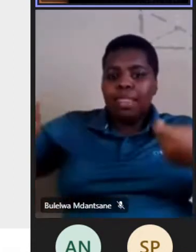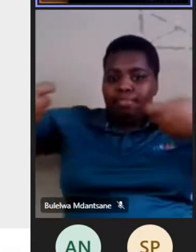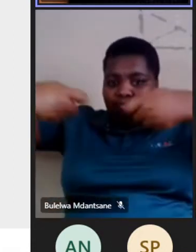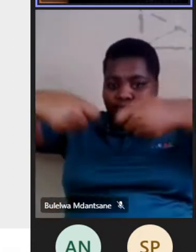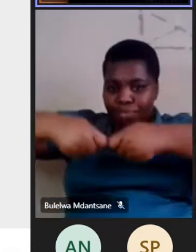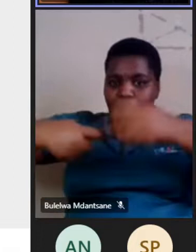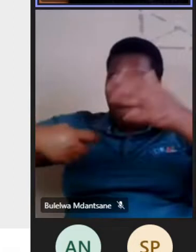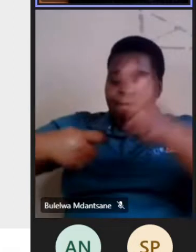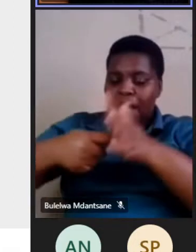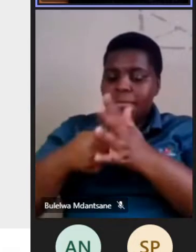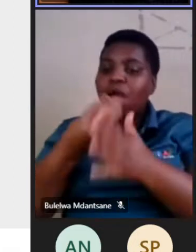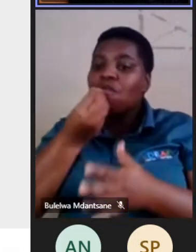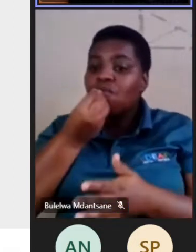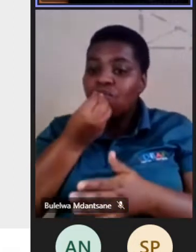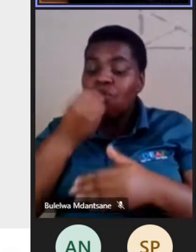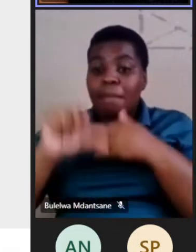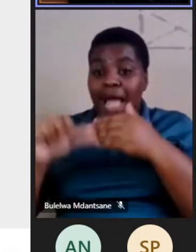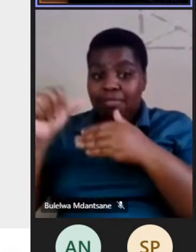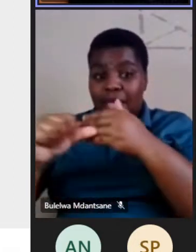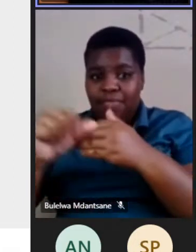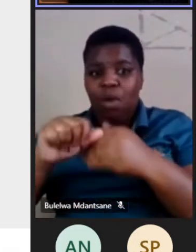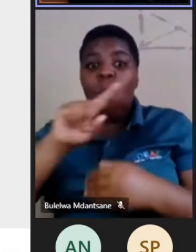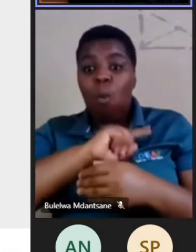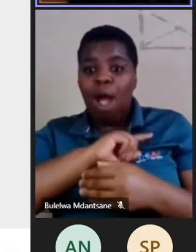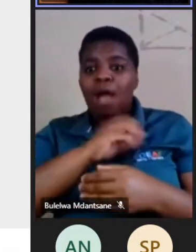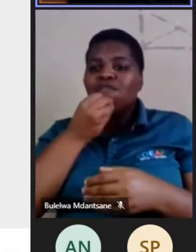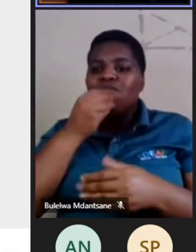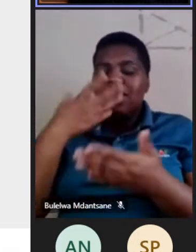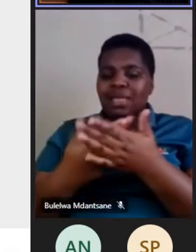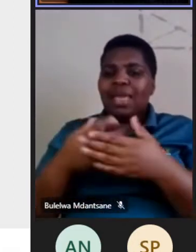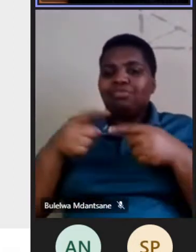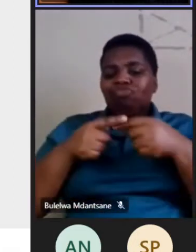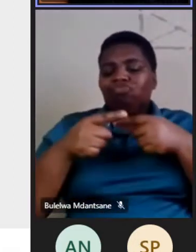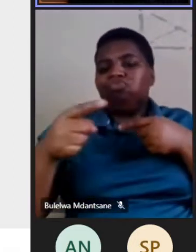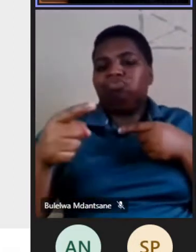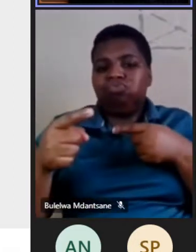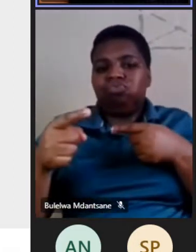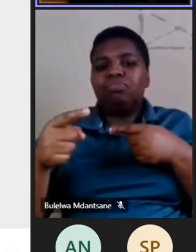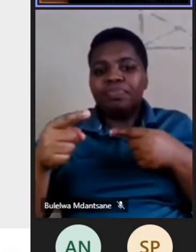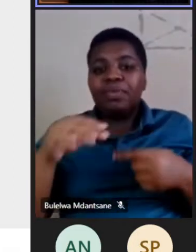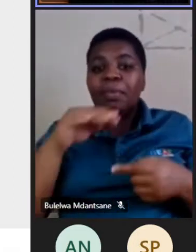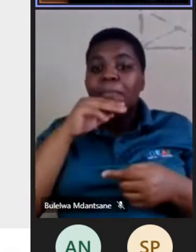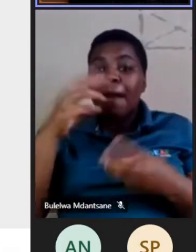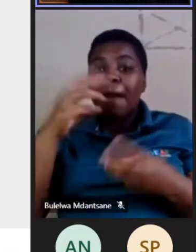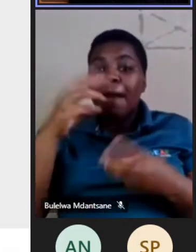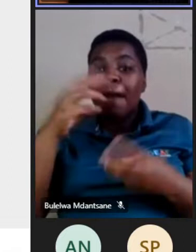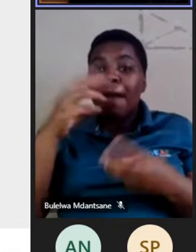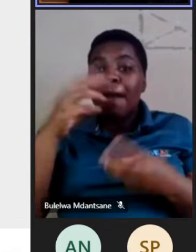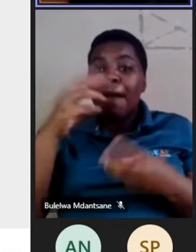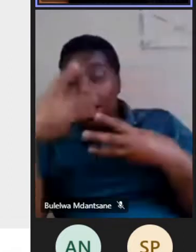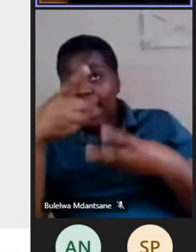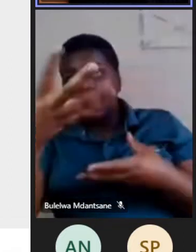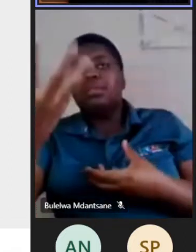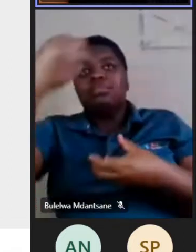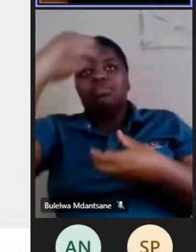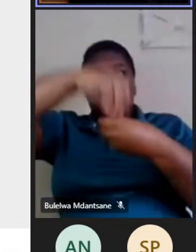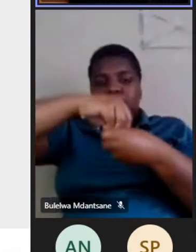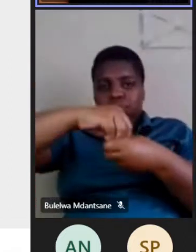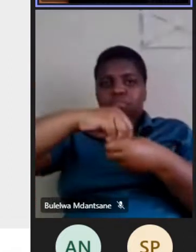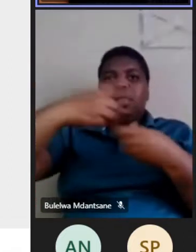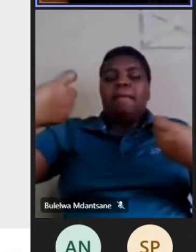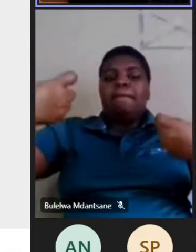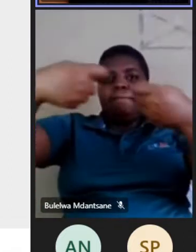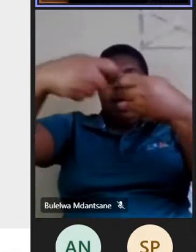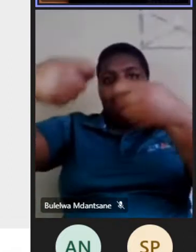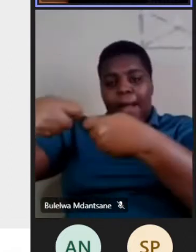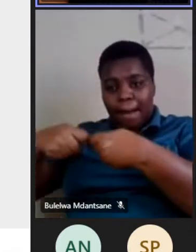the beginning of the month so that the food would last us longer. And those who are working contributed, and my grandmother contributed, so